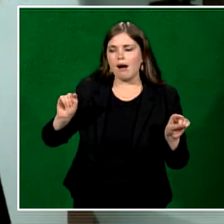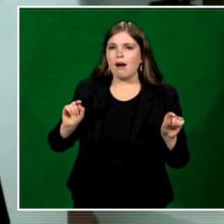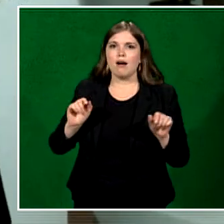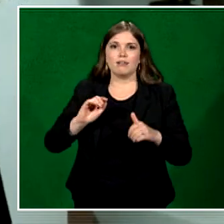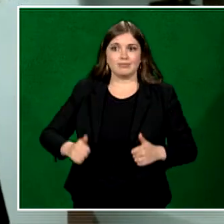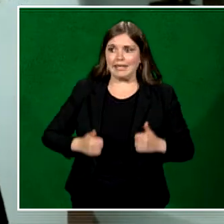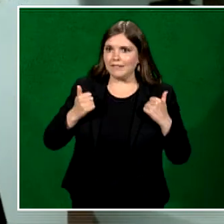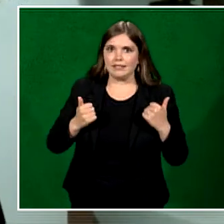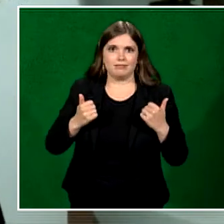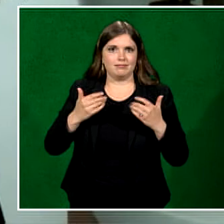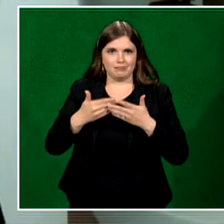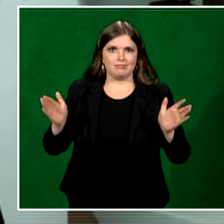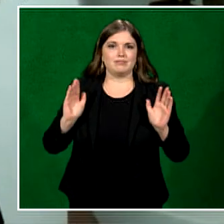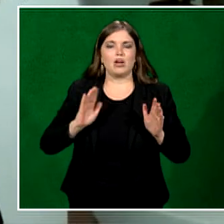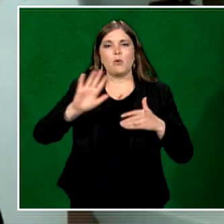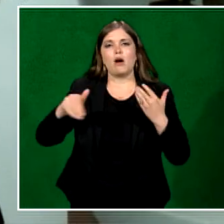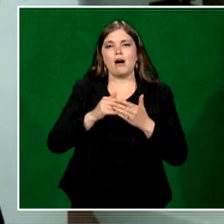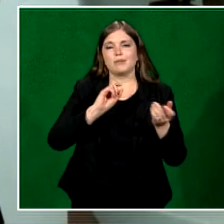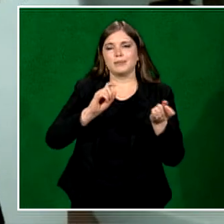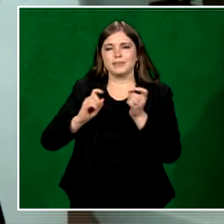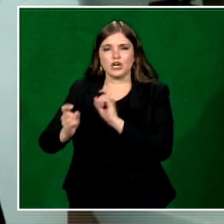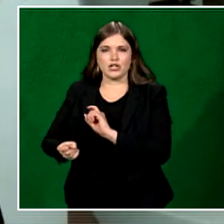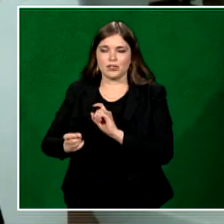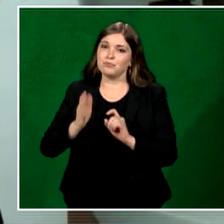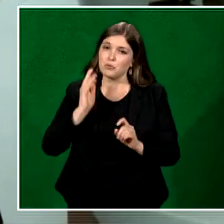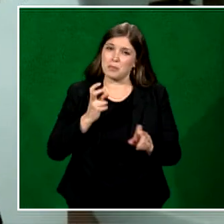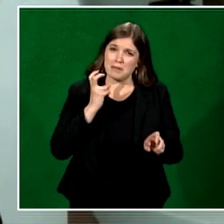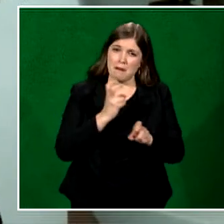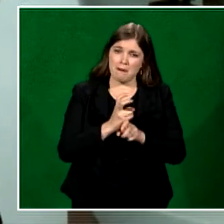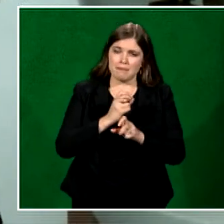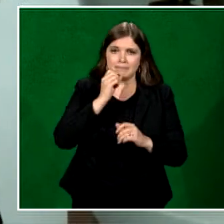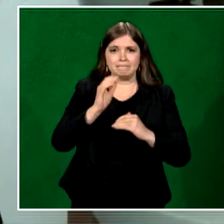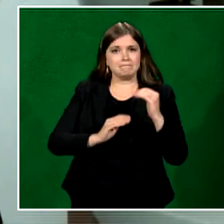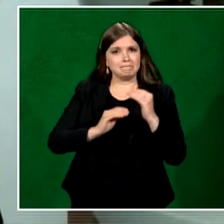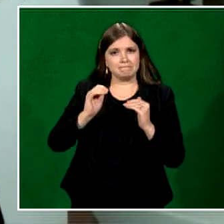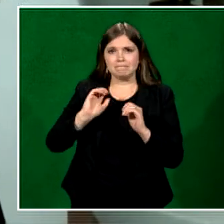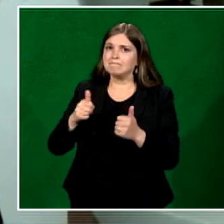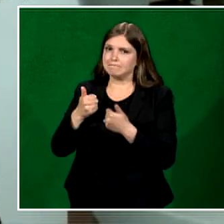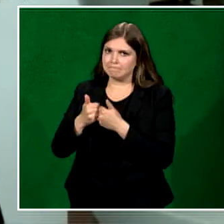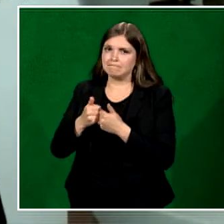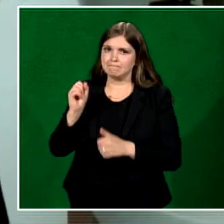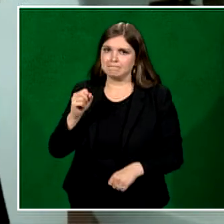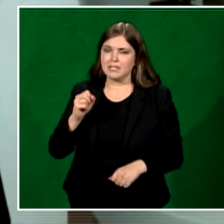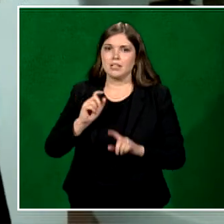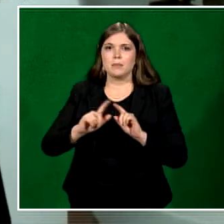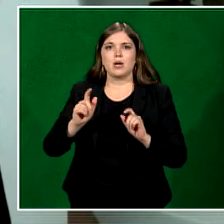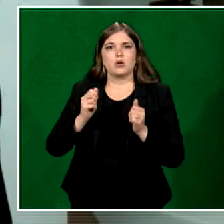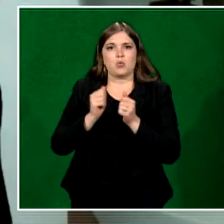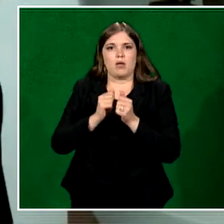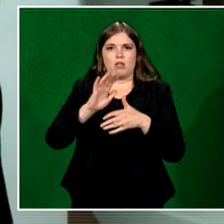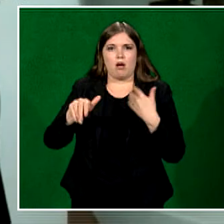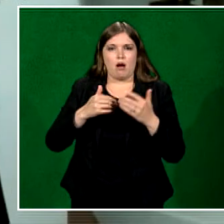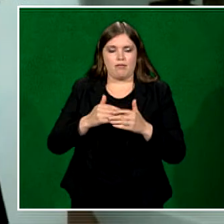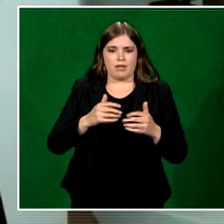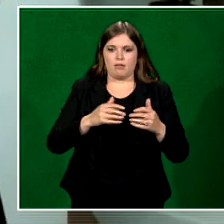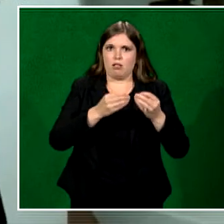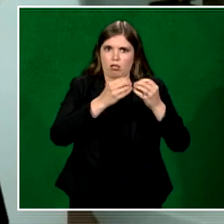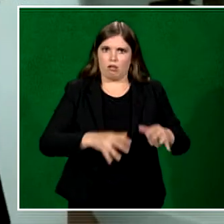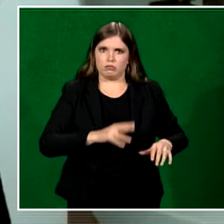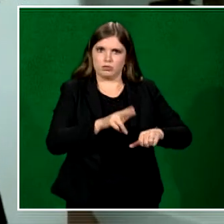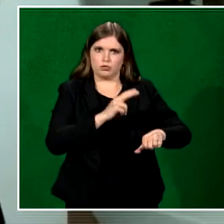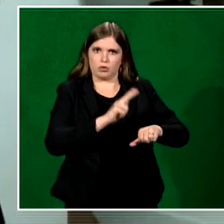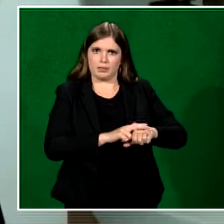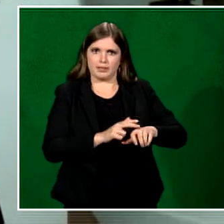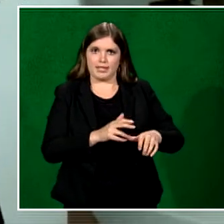these changes will be hard. They'll be uncomfortable and challenging. But with everything the sudden loss of normalcy has taken from us,